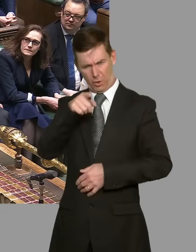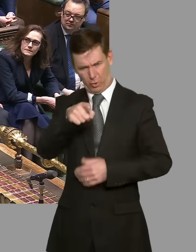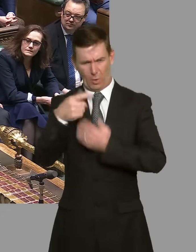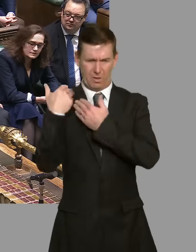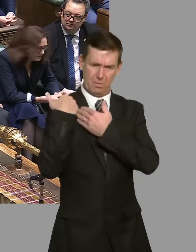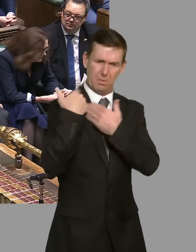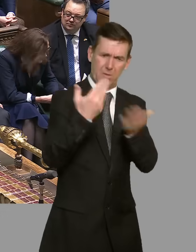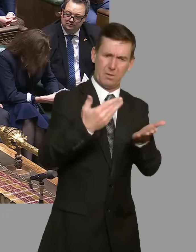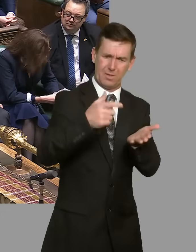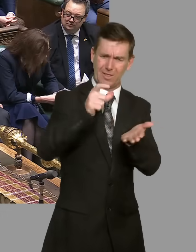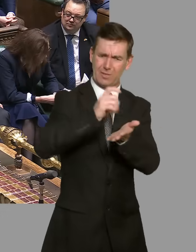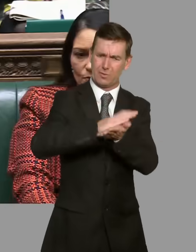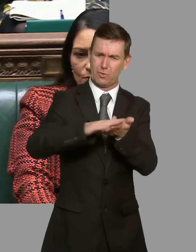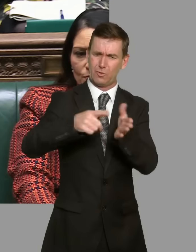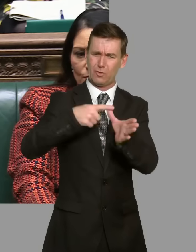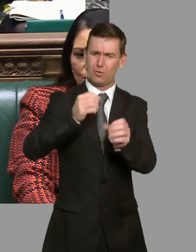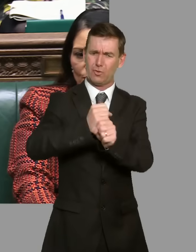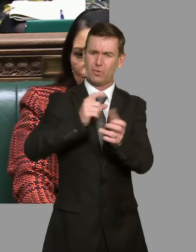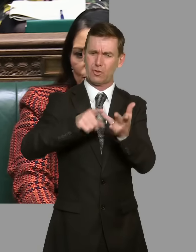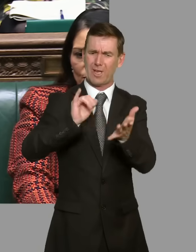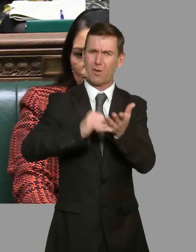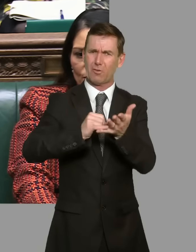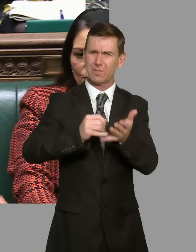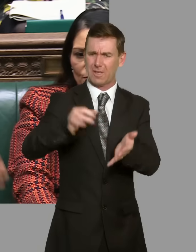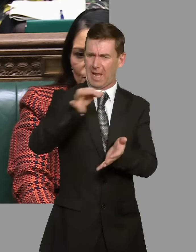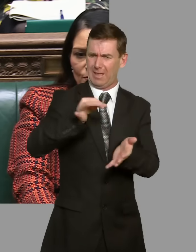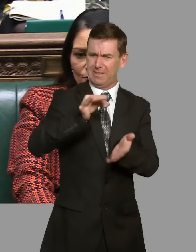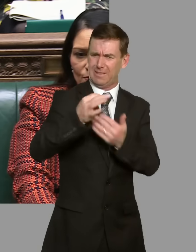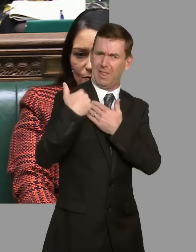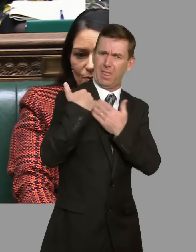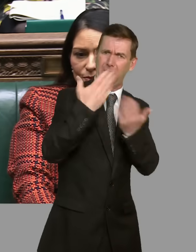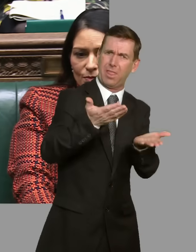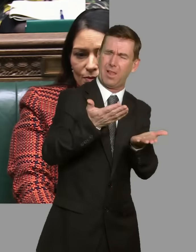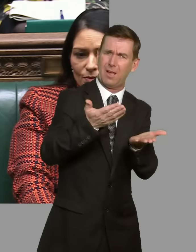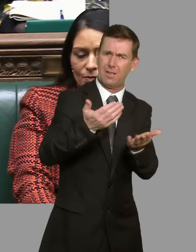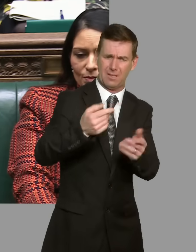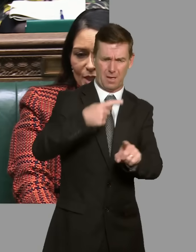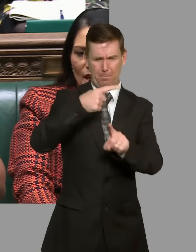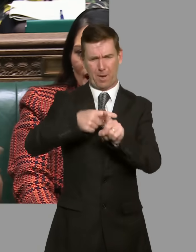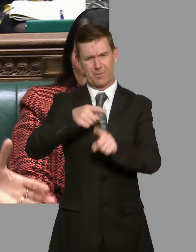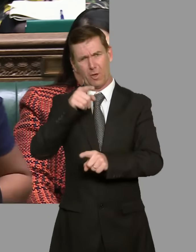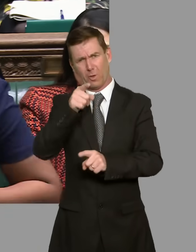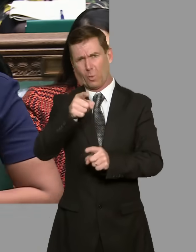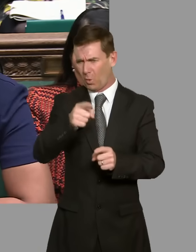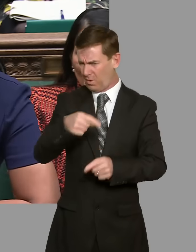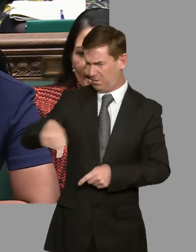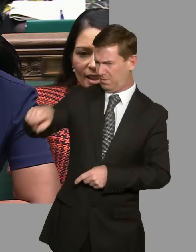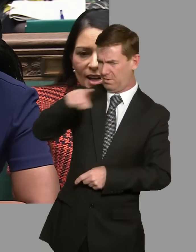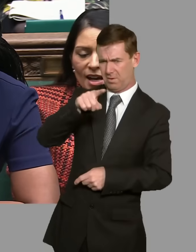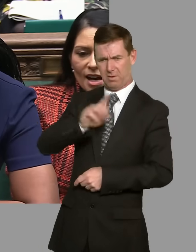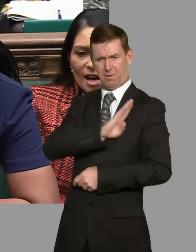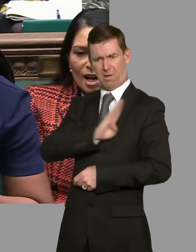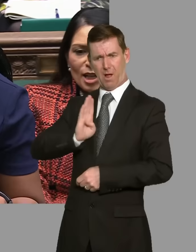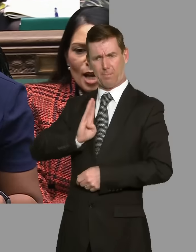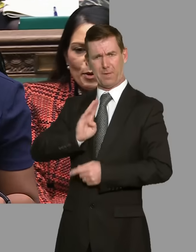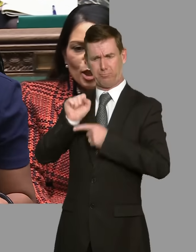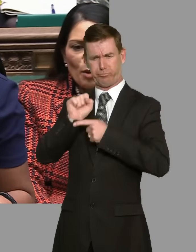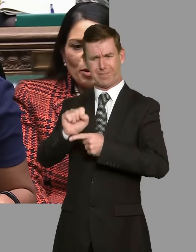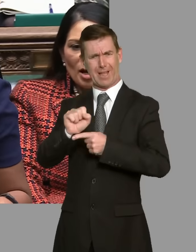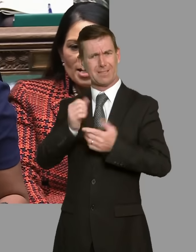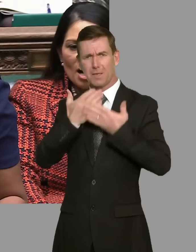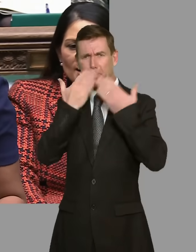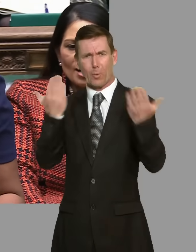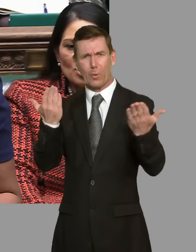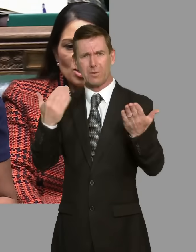his backbenchers by prioritising welfare handouts over defence spending, as if the world has not become more